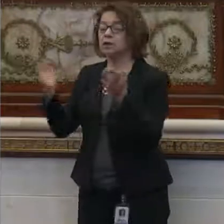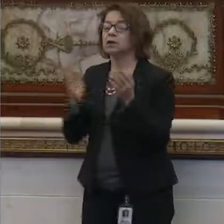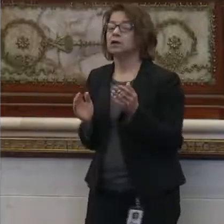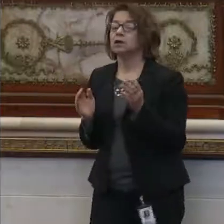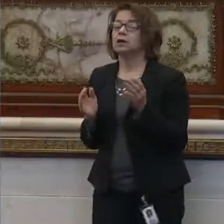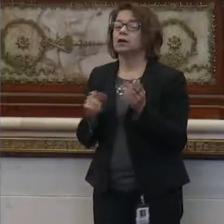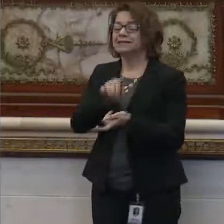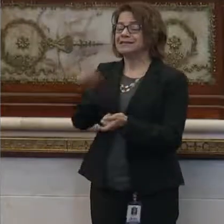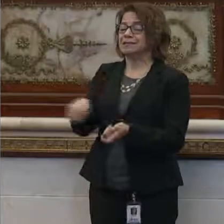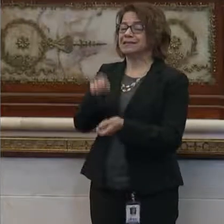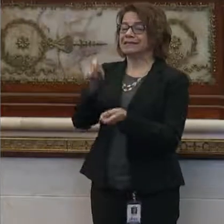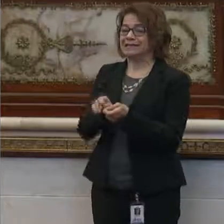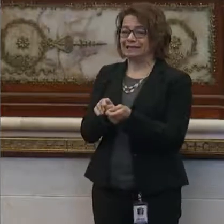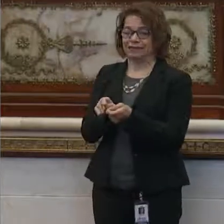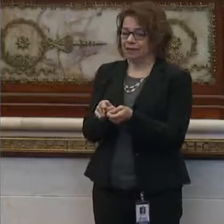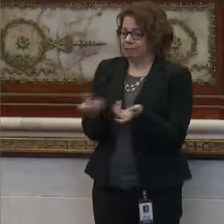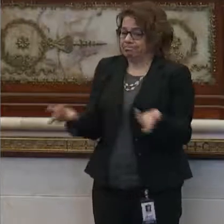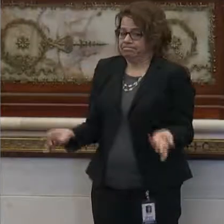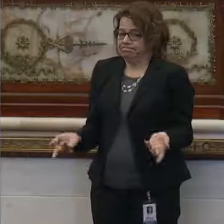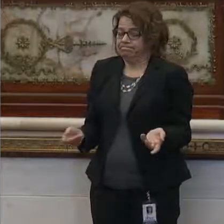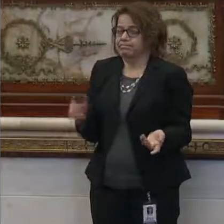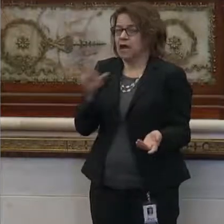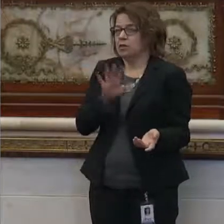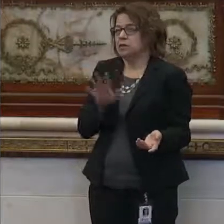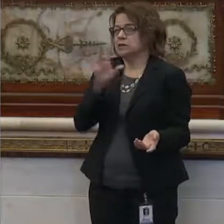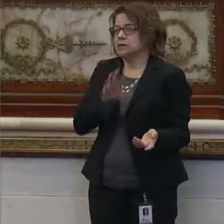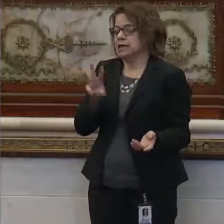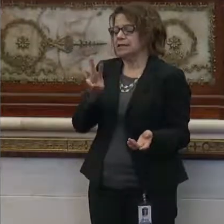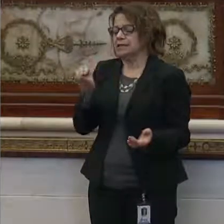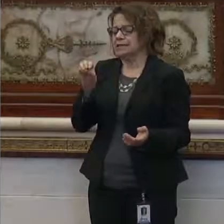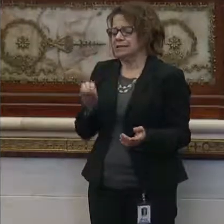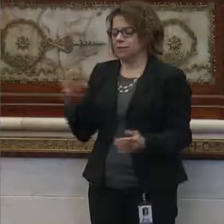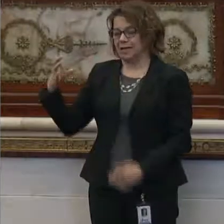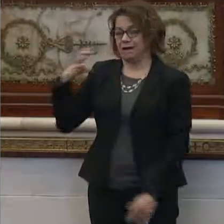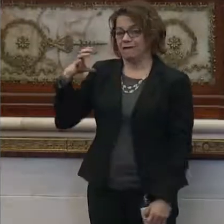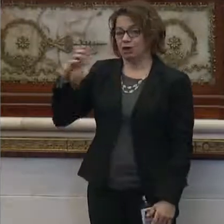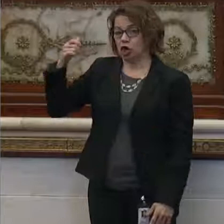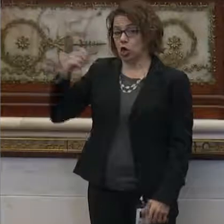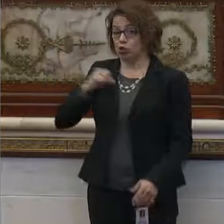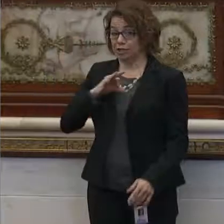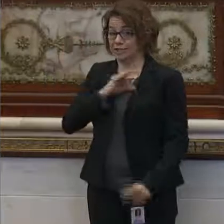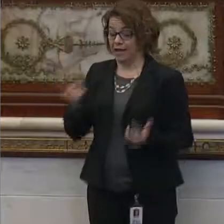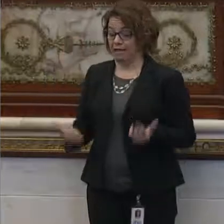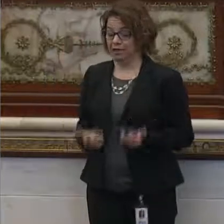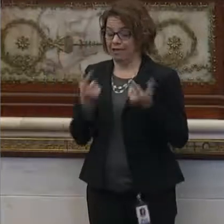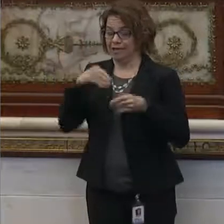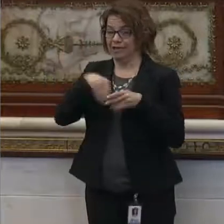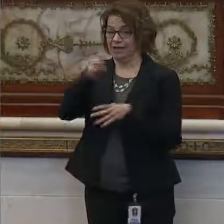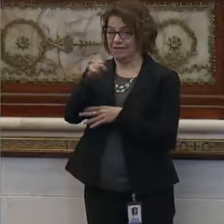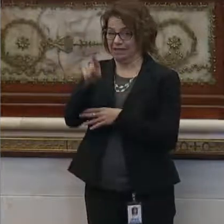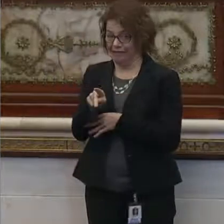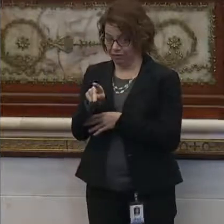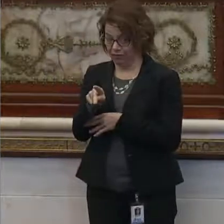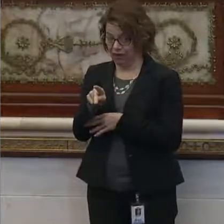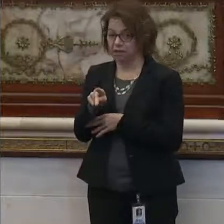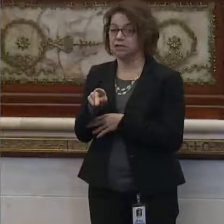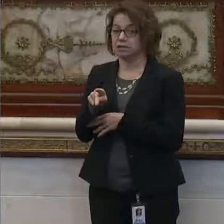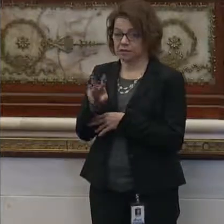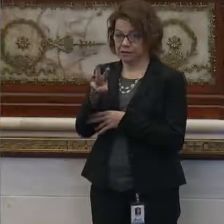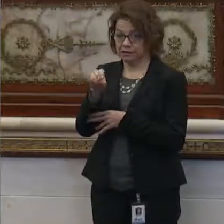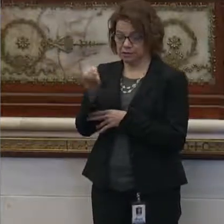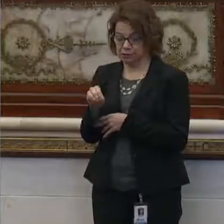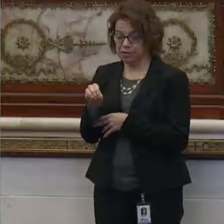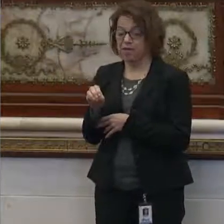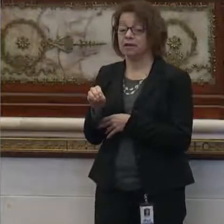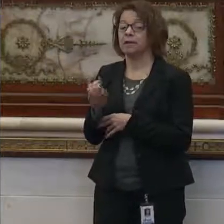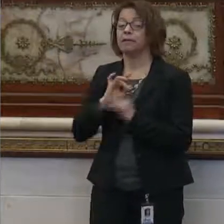have the specific number. Probably 60% of our coaching staff live in Philadelphia. Our organization, our reach